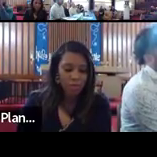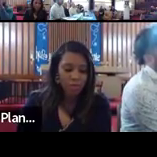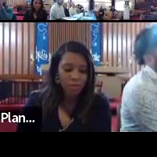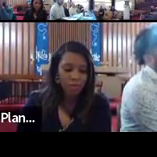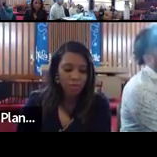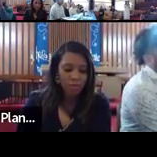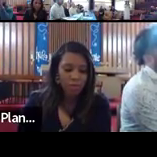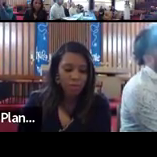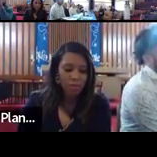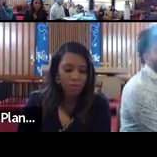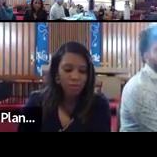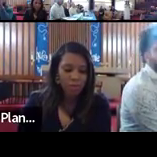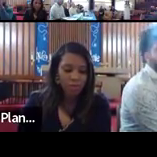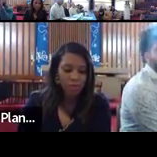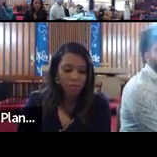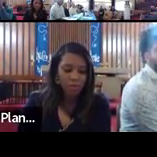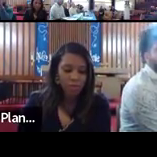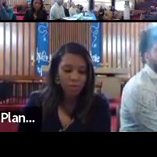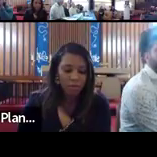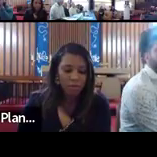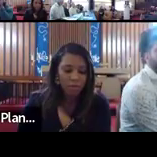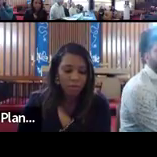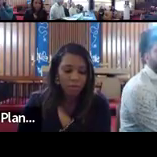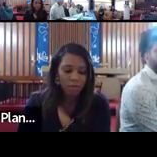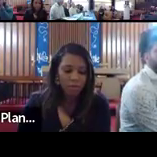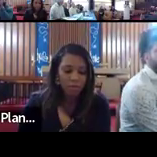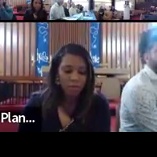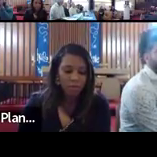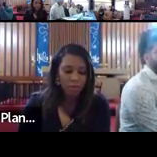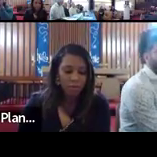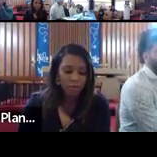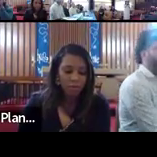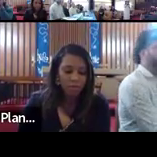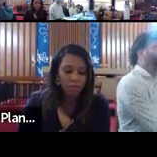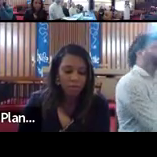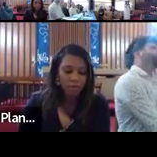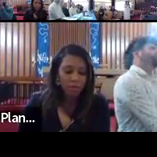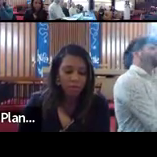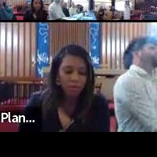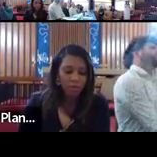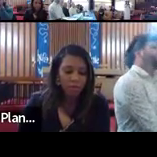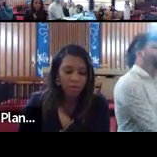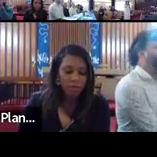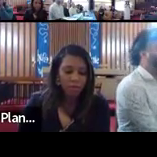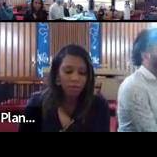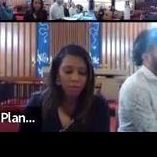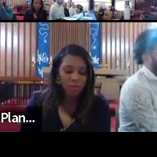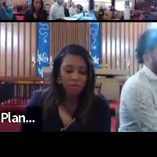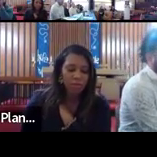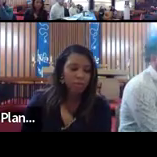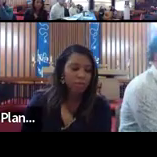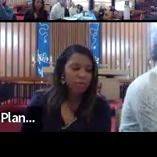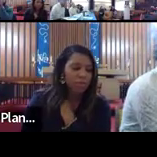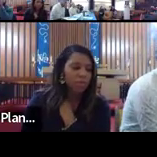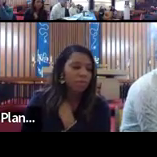information about neighborhood planning meetings, working groups, and opportunities for feedback. We posted meetings and used our school as